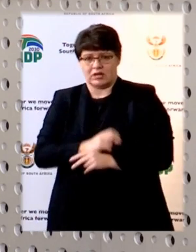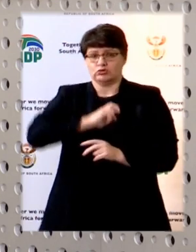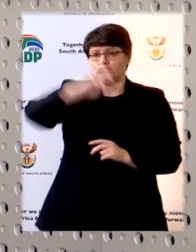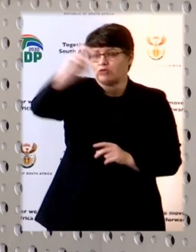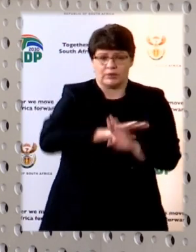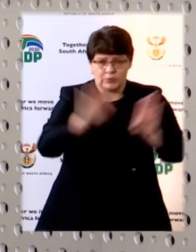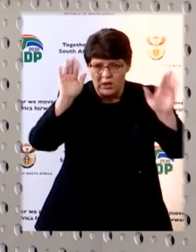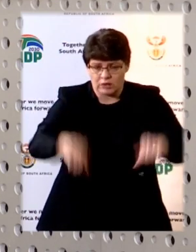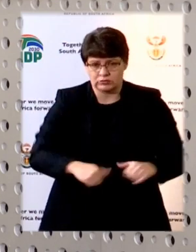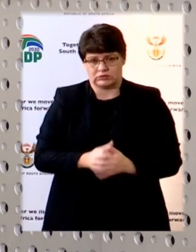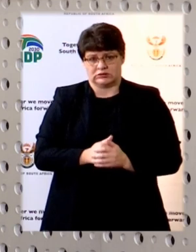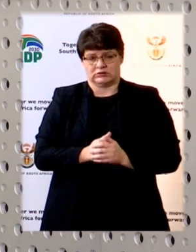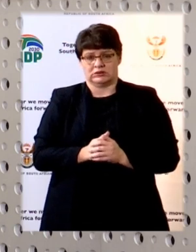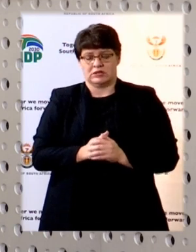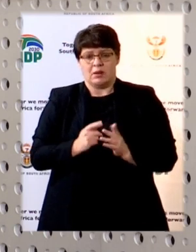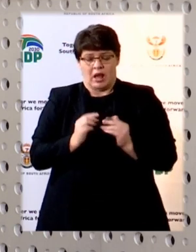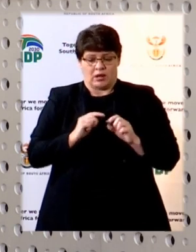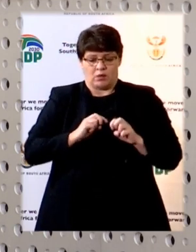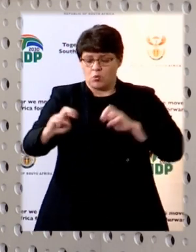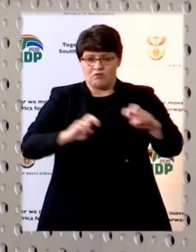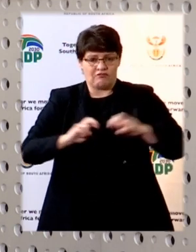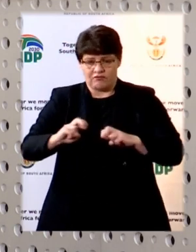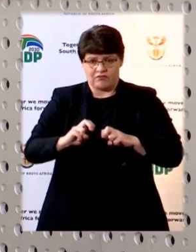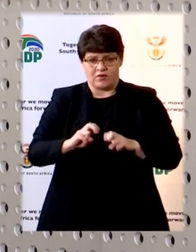heightened restrictions to movement,